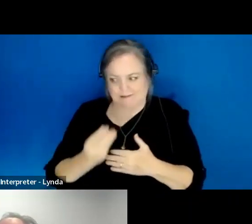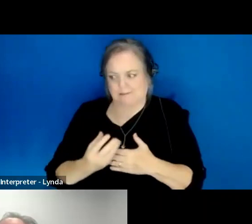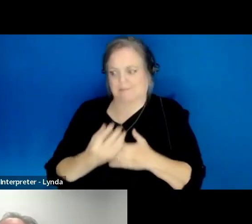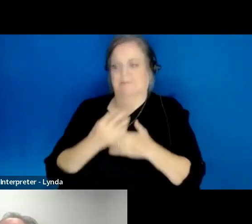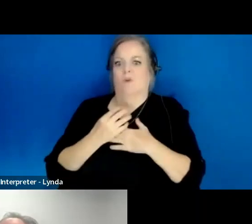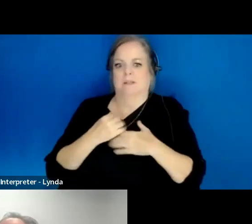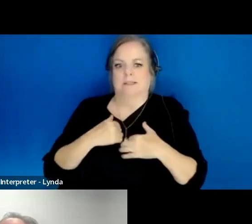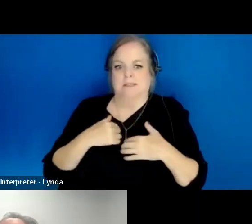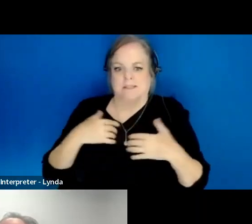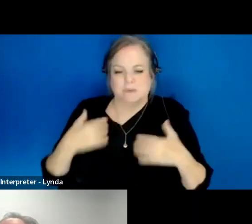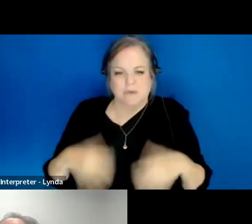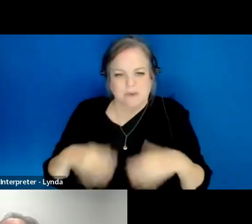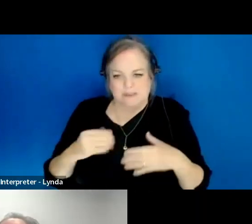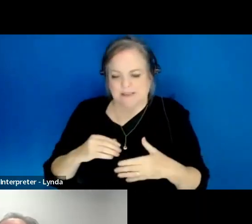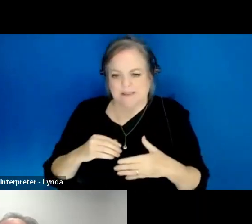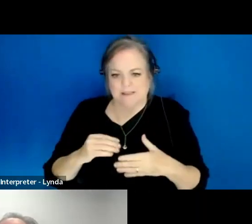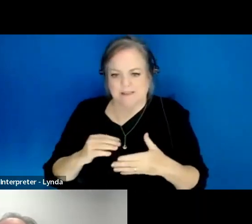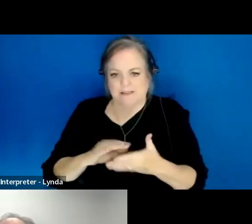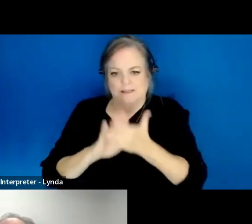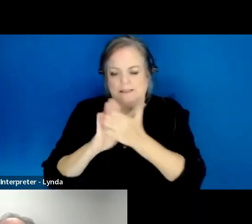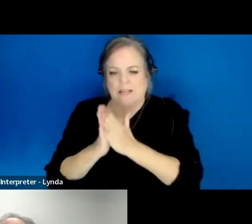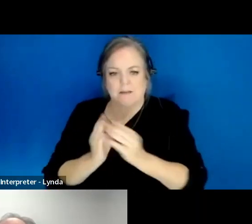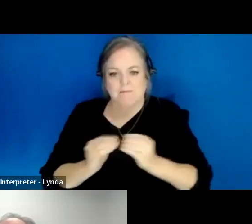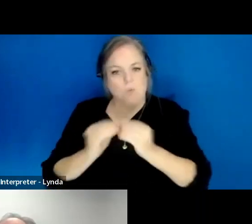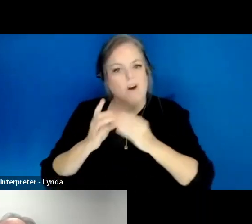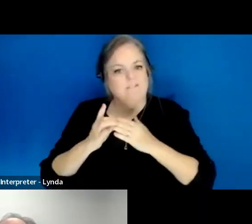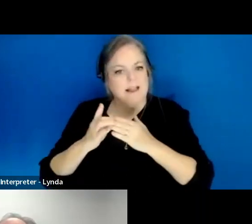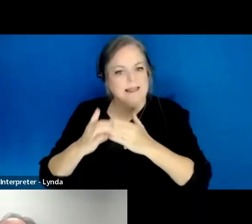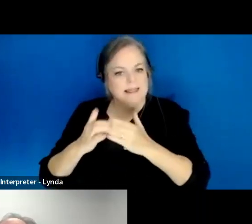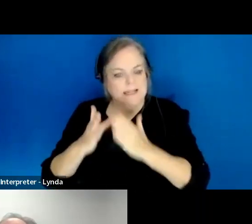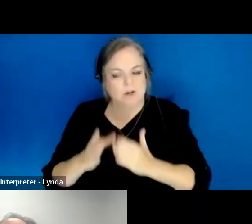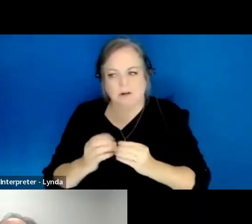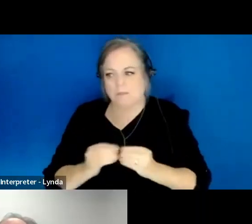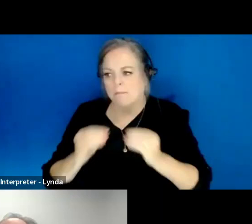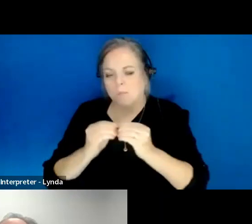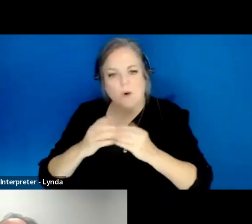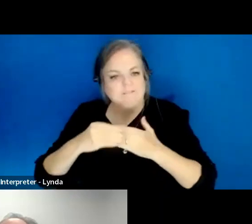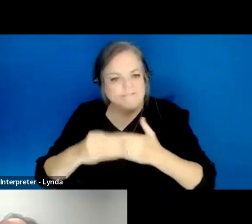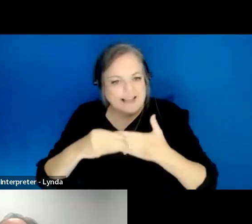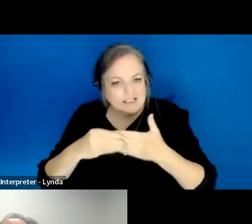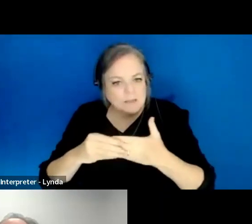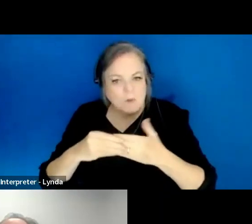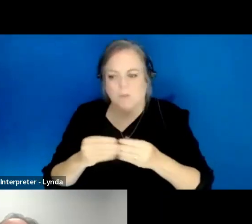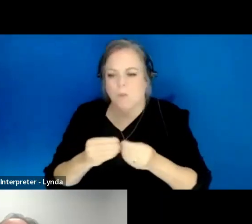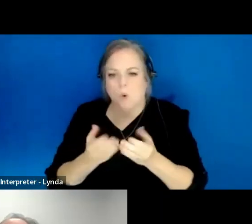to be even more of a leader and be more flexible and open